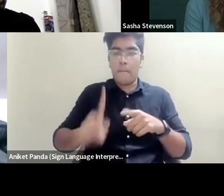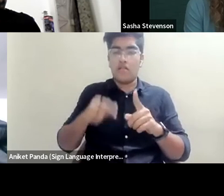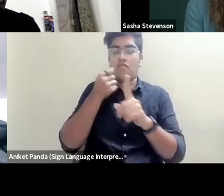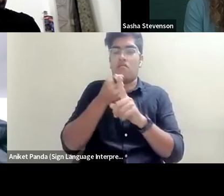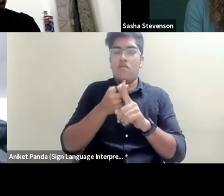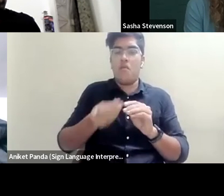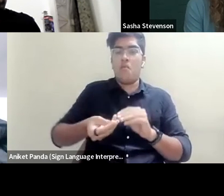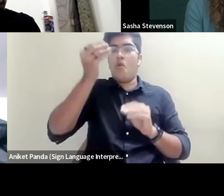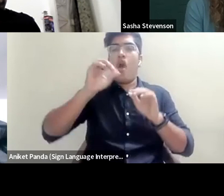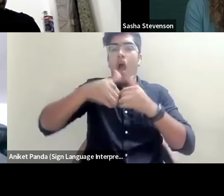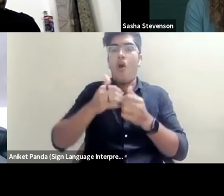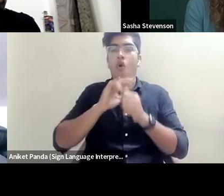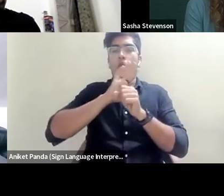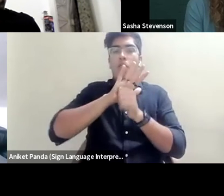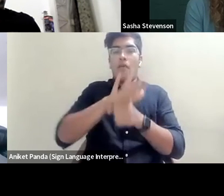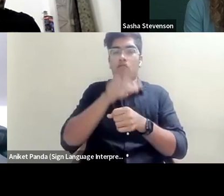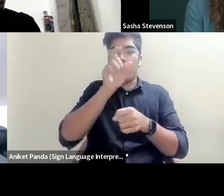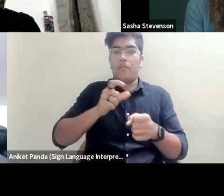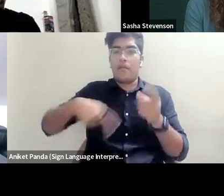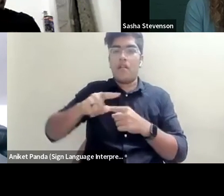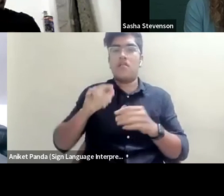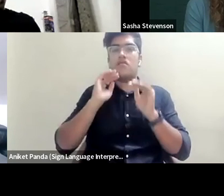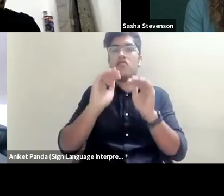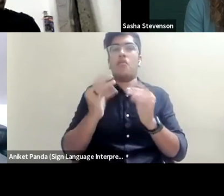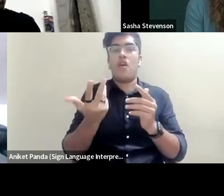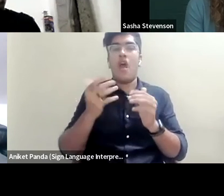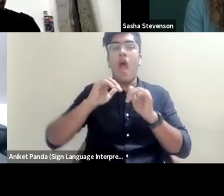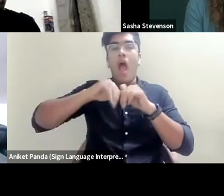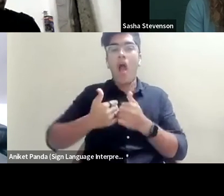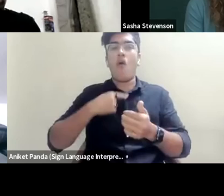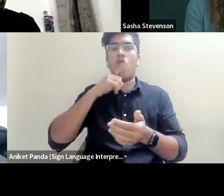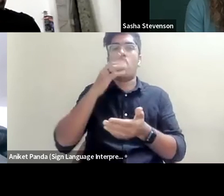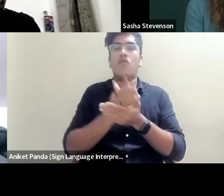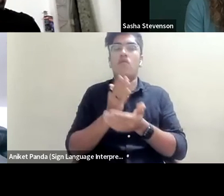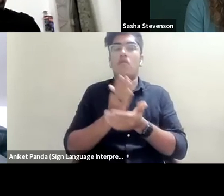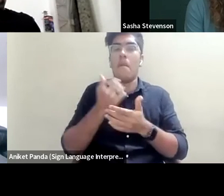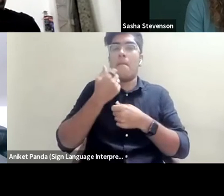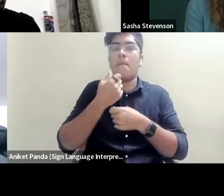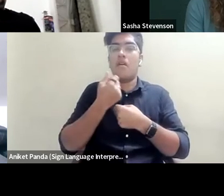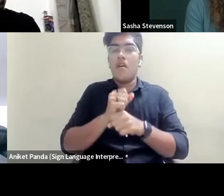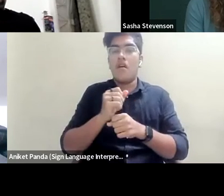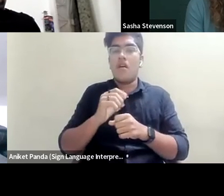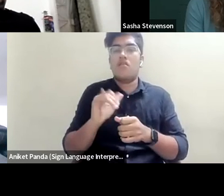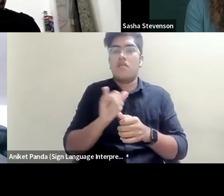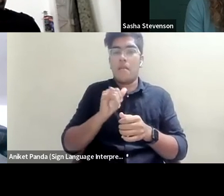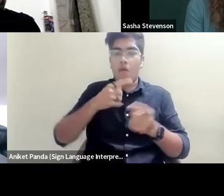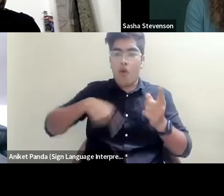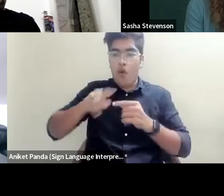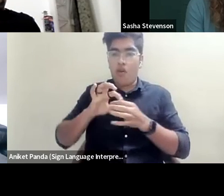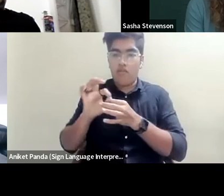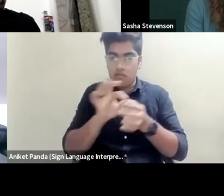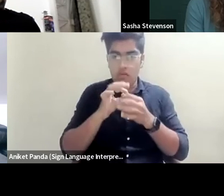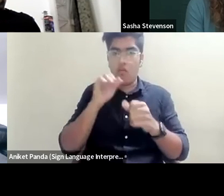of marginalized communities. So how do we make sure that we are able to build synergies and align